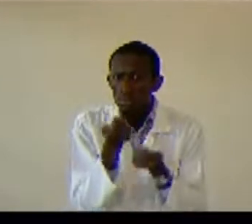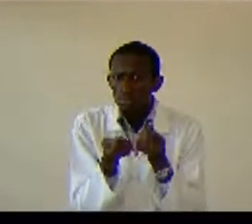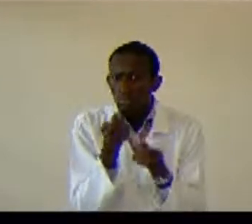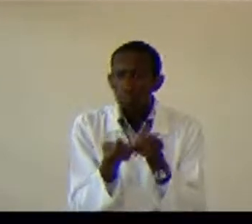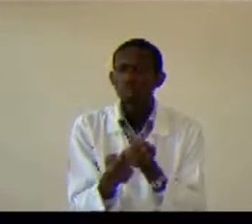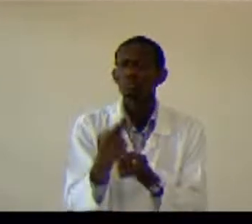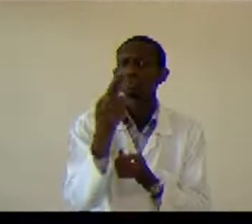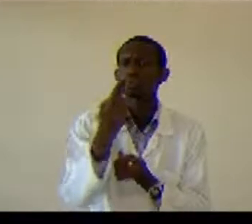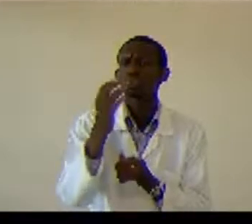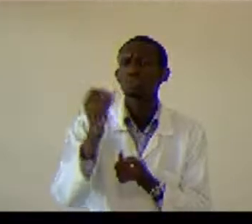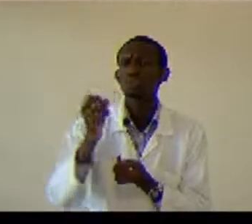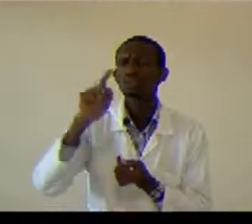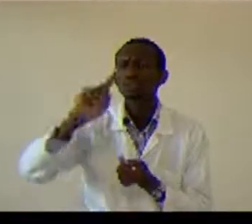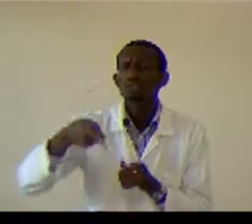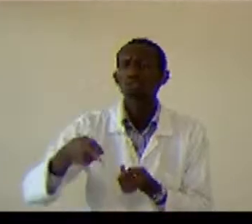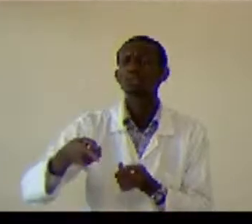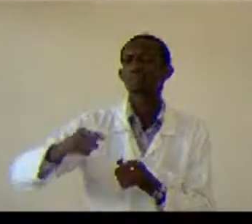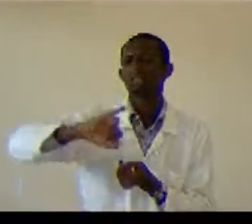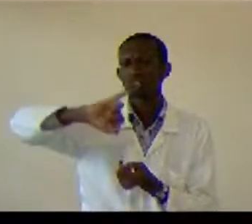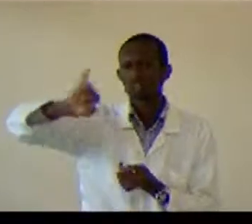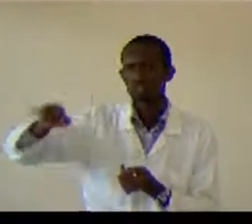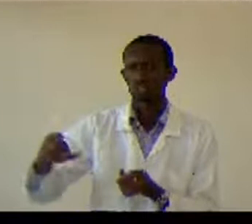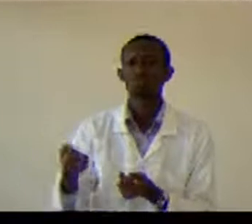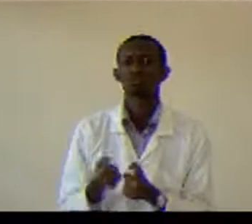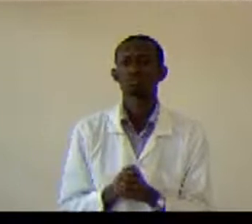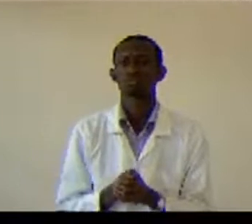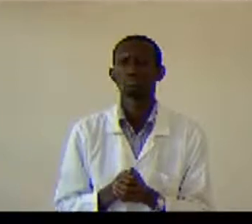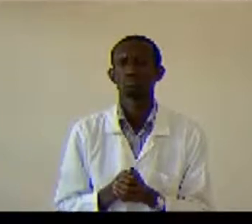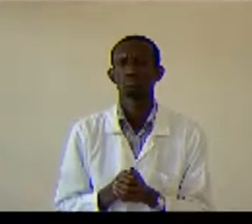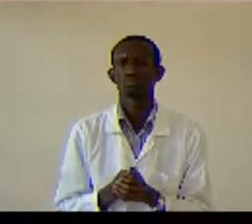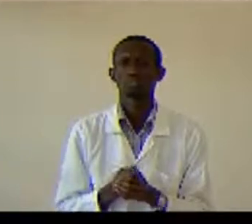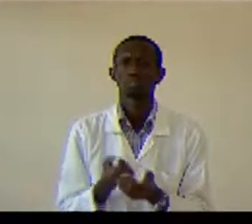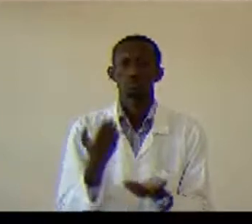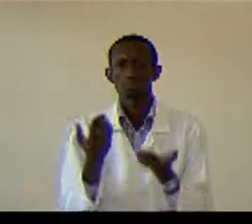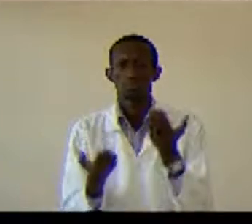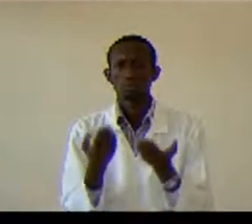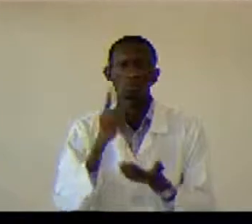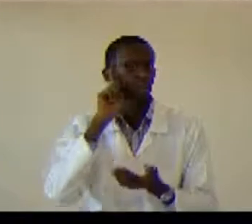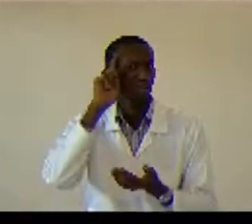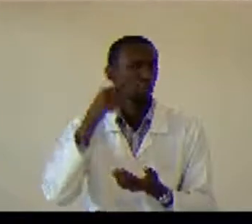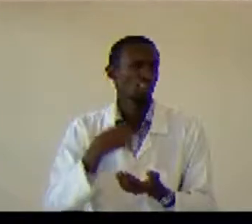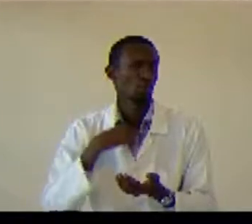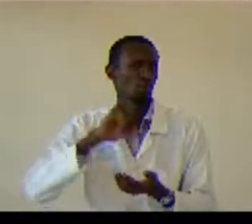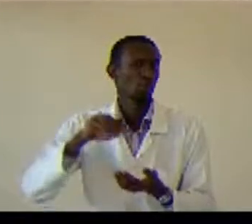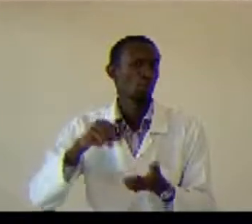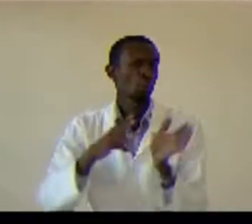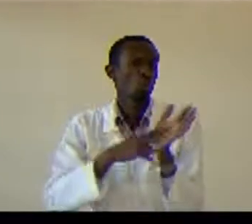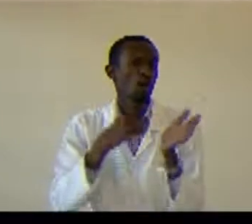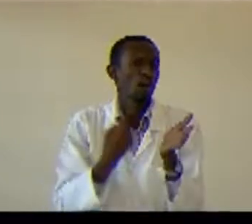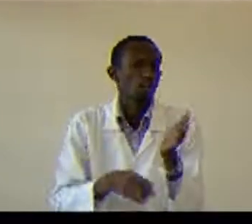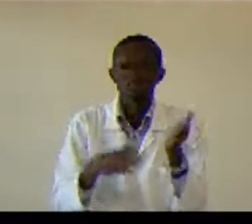200,000 joules. Some people are getting angry that I'm only using H. Okay, we can also use